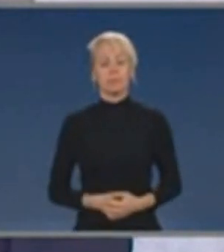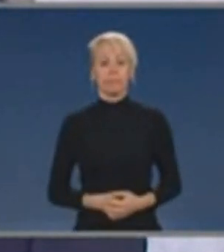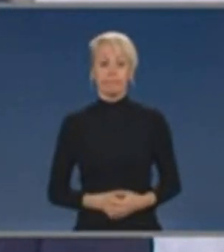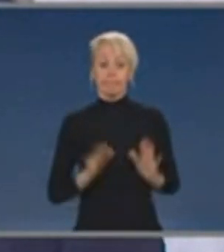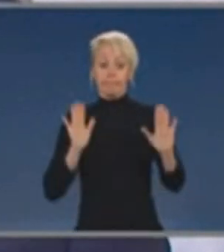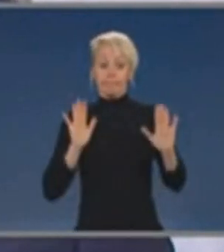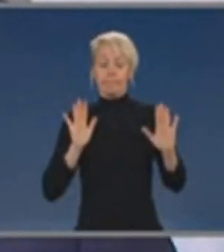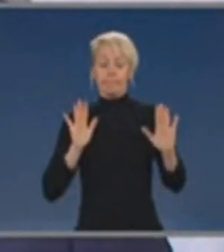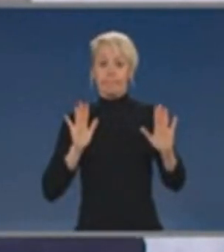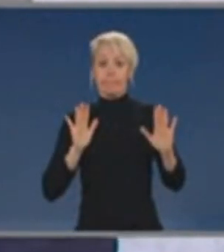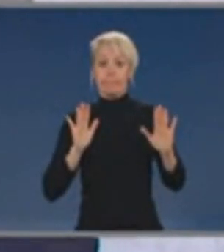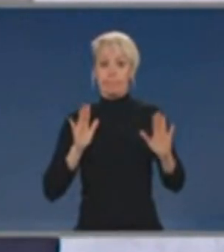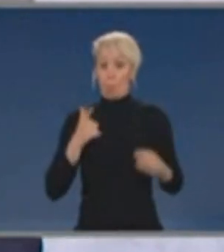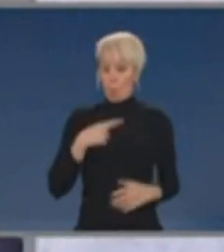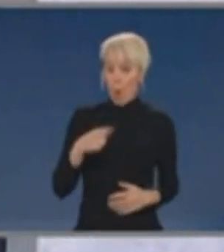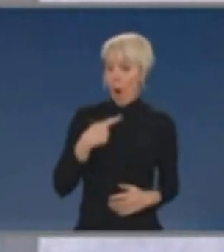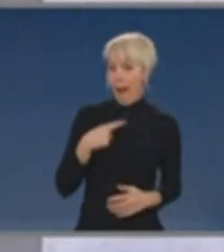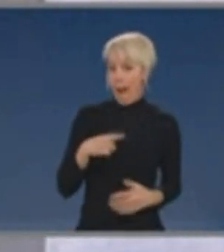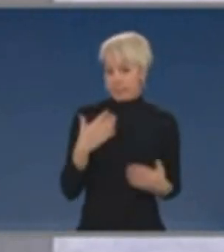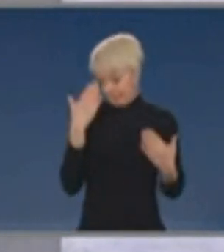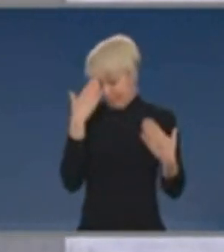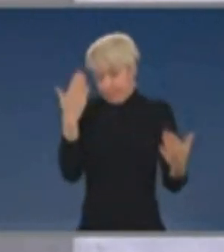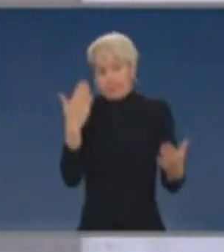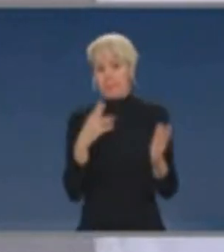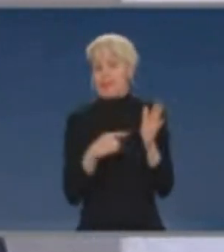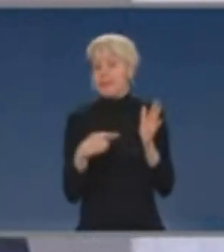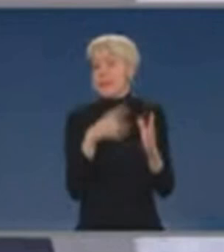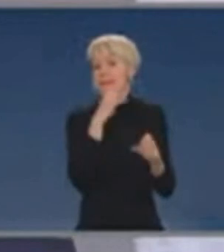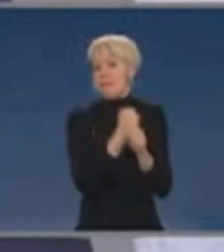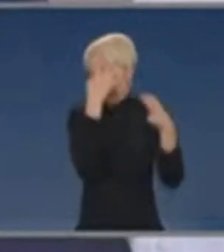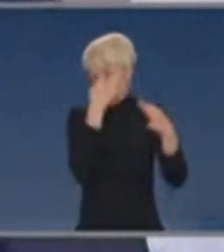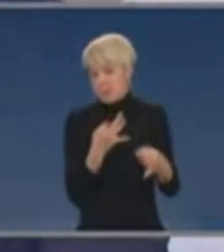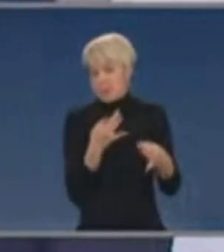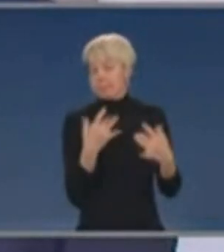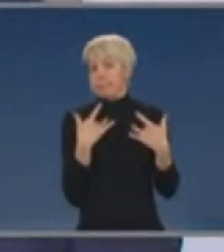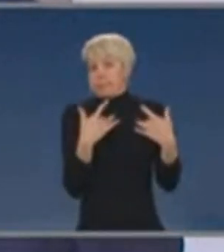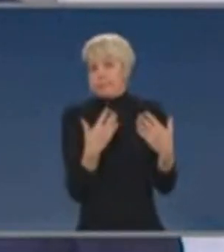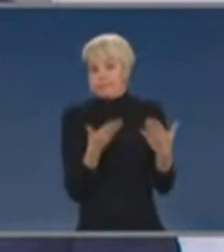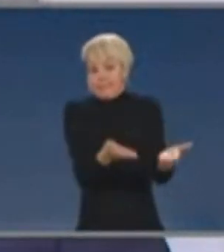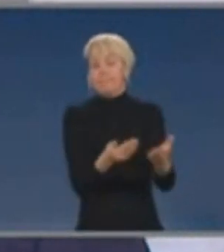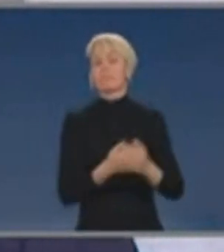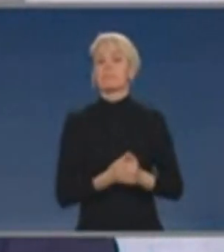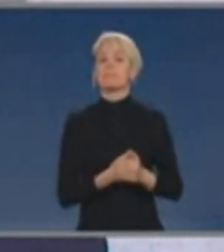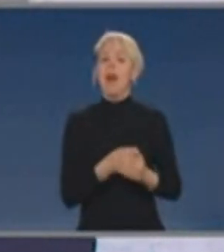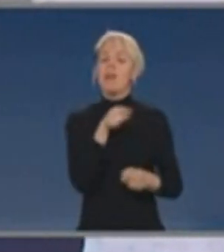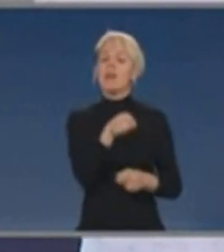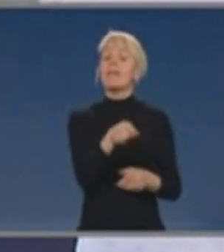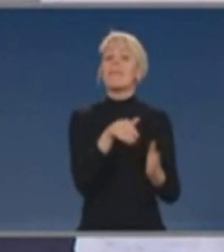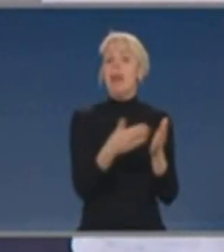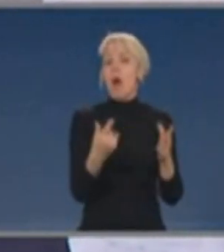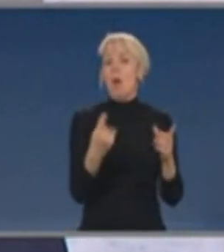otherwise can only be explained by the Northern Territory government at that time, which is obviously different to the government we have